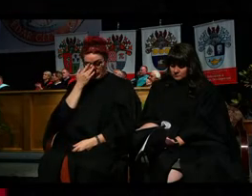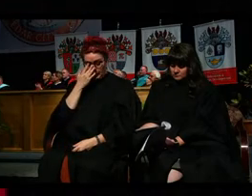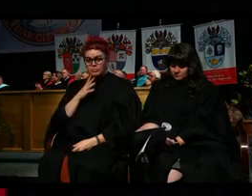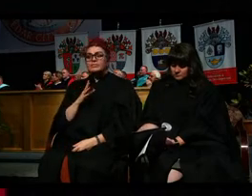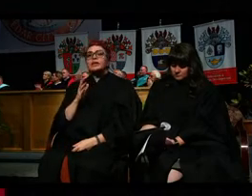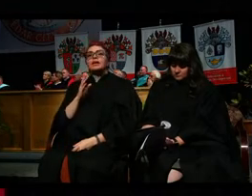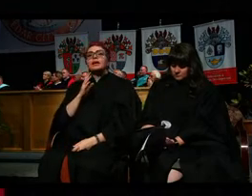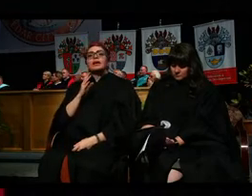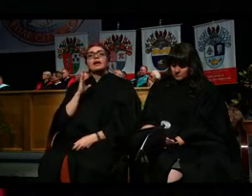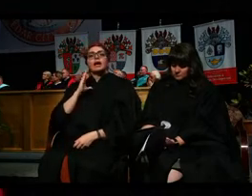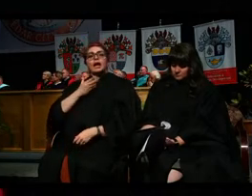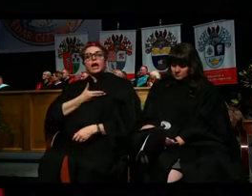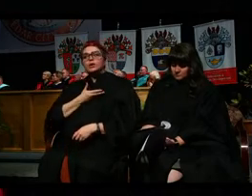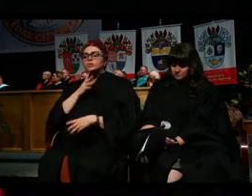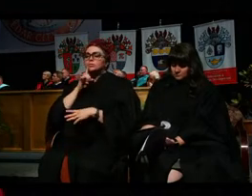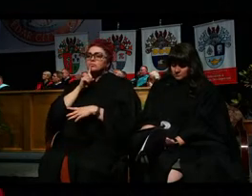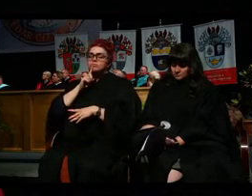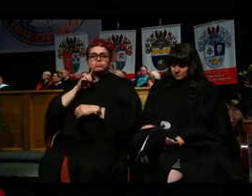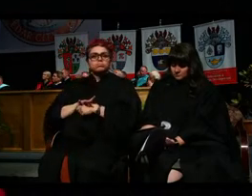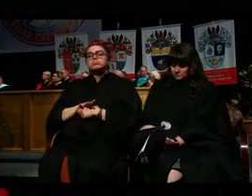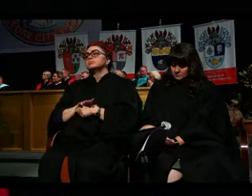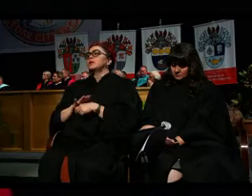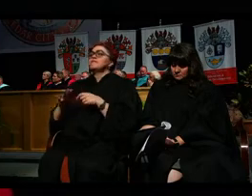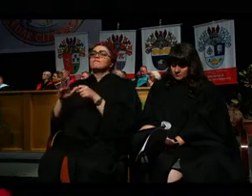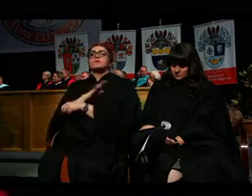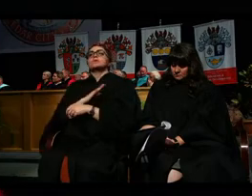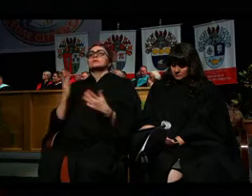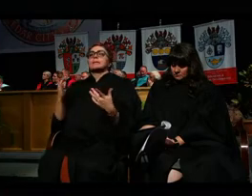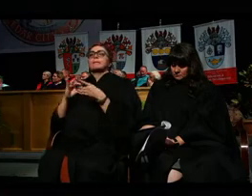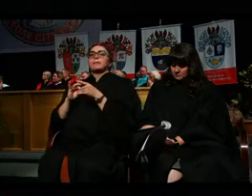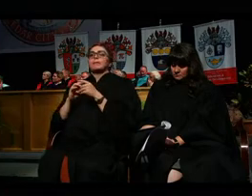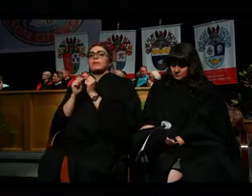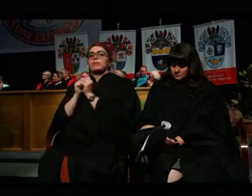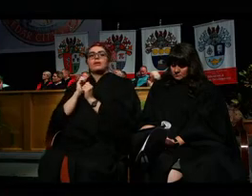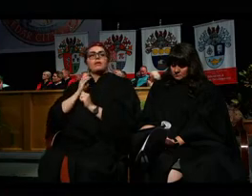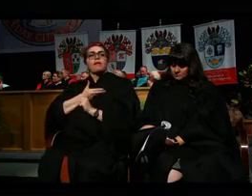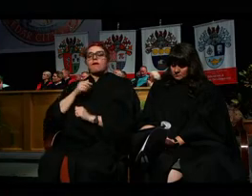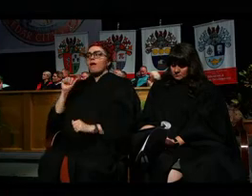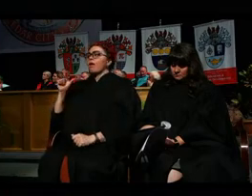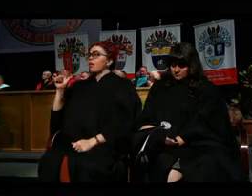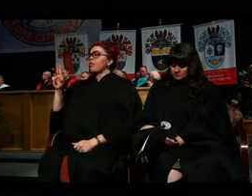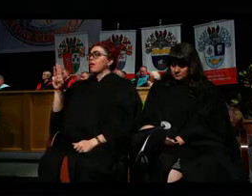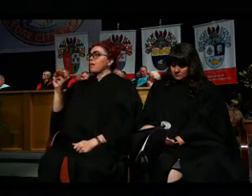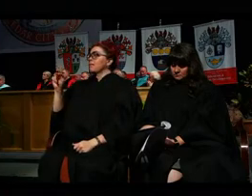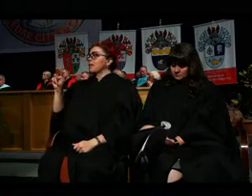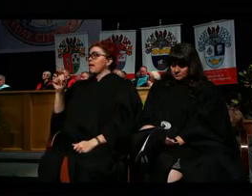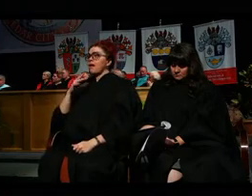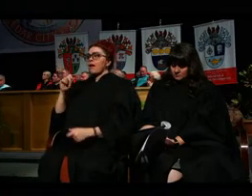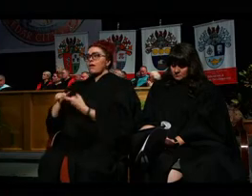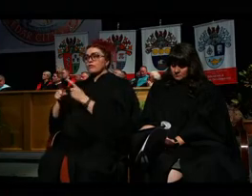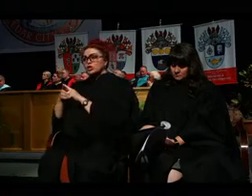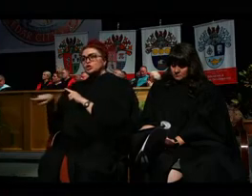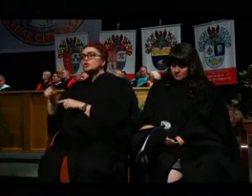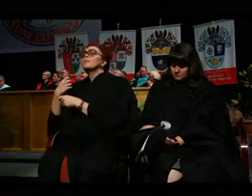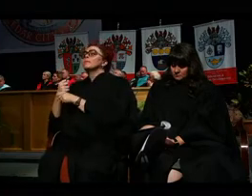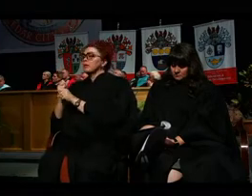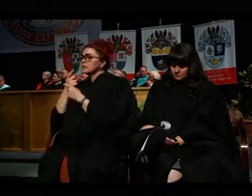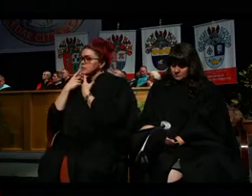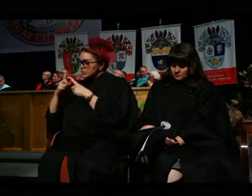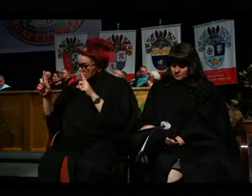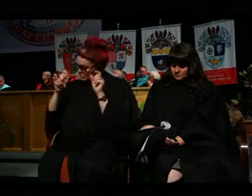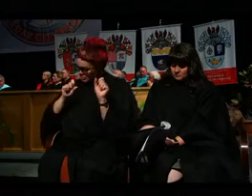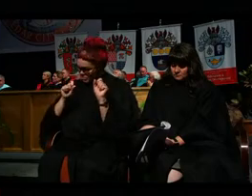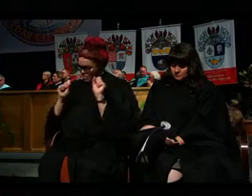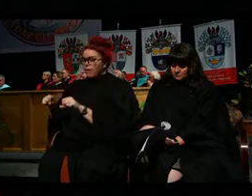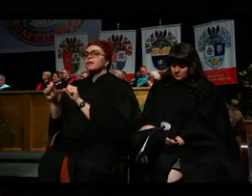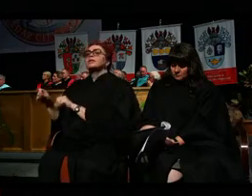And our loyal and committed alumni and friends make so much of our success possible. You mentor our students, hire our